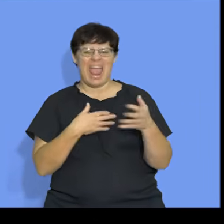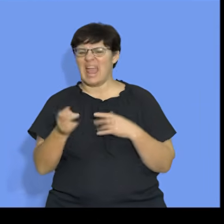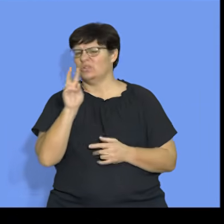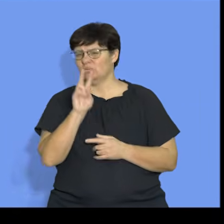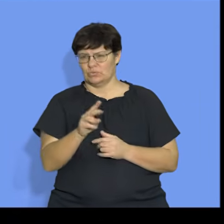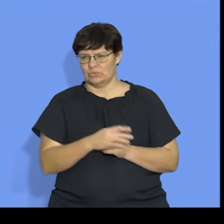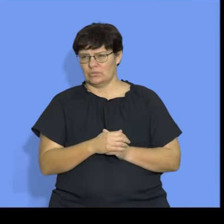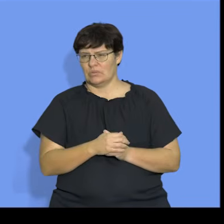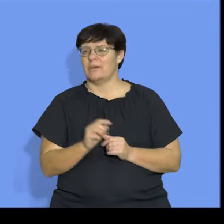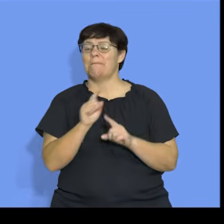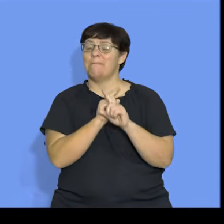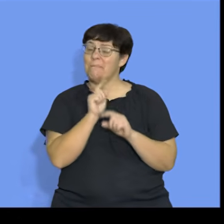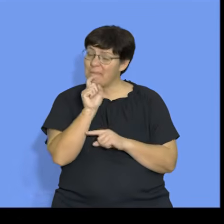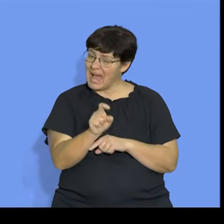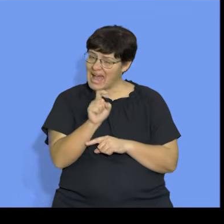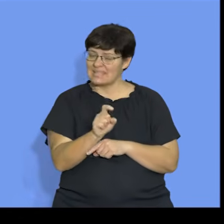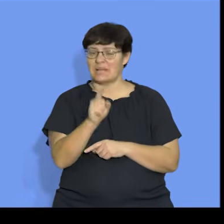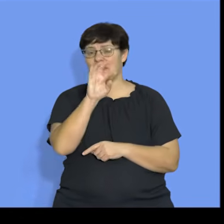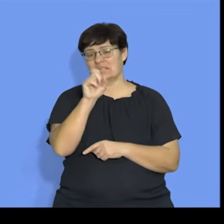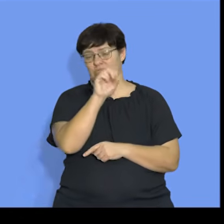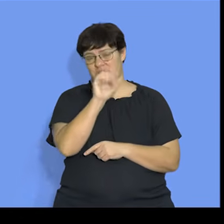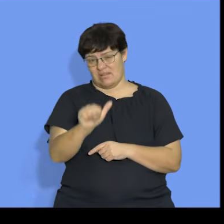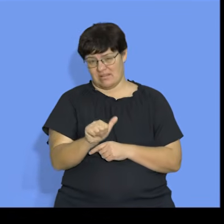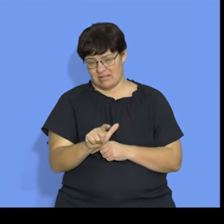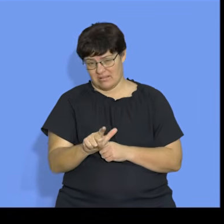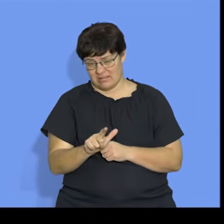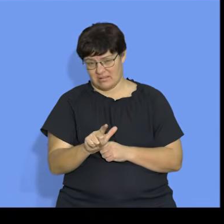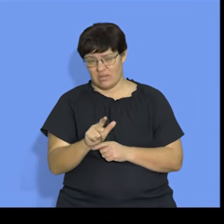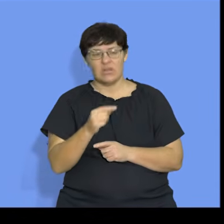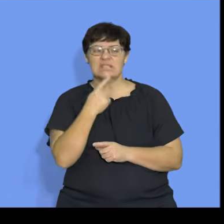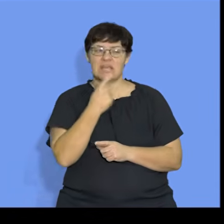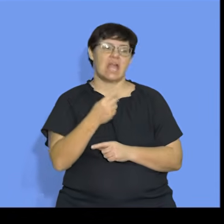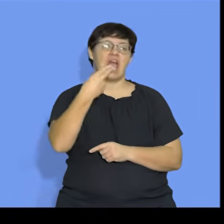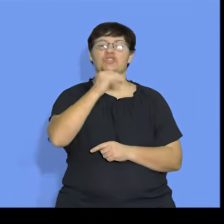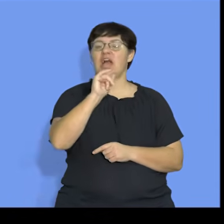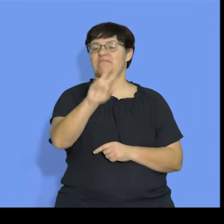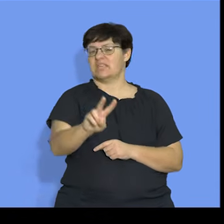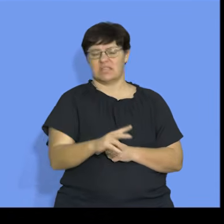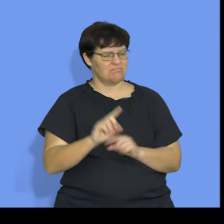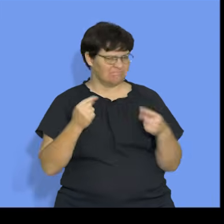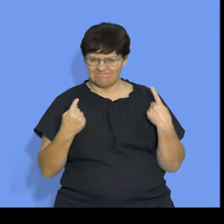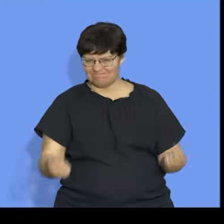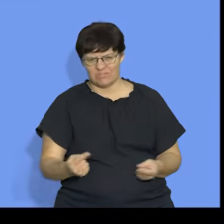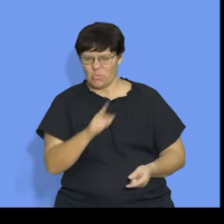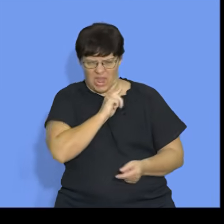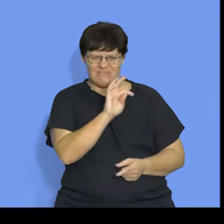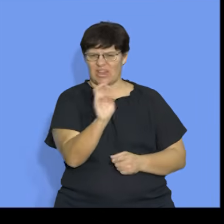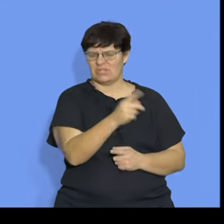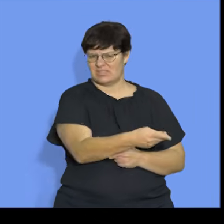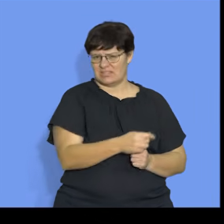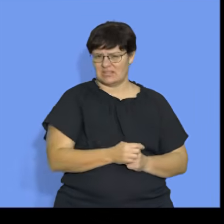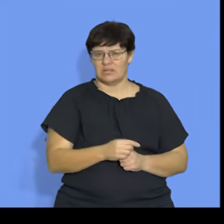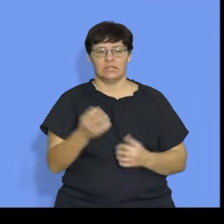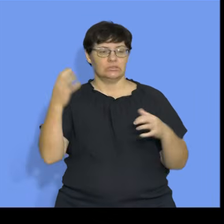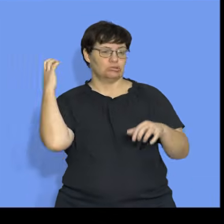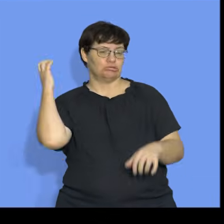but they must be bacterial. You cannot tell me HIV. You cannot tell me chicken